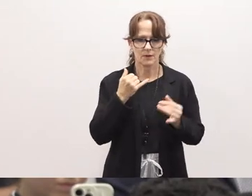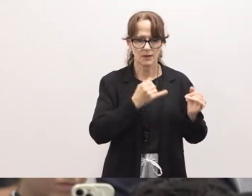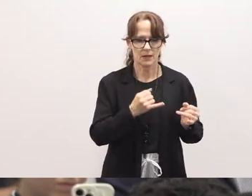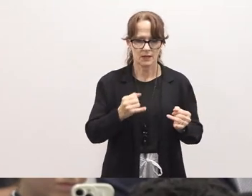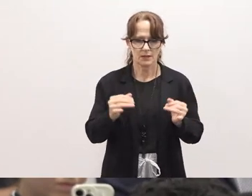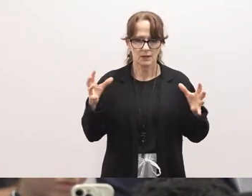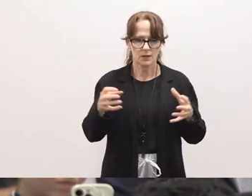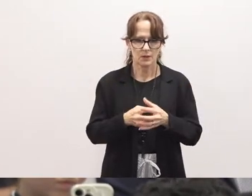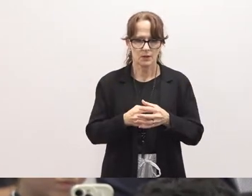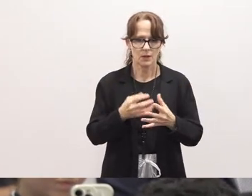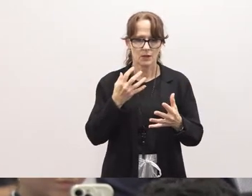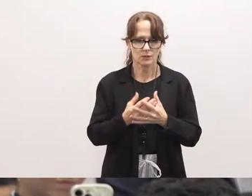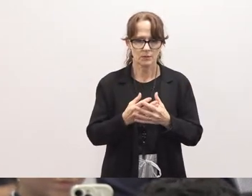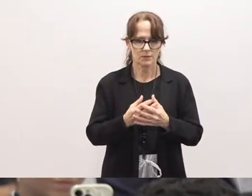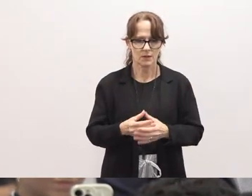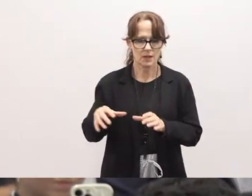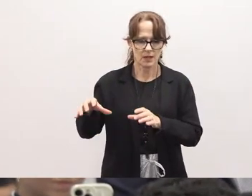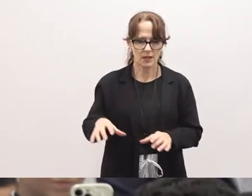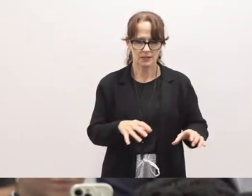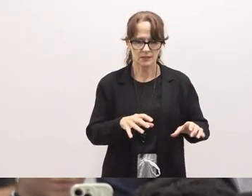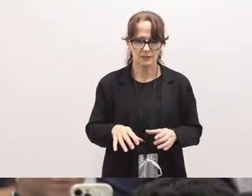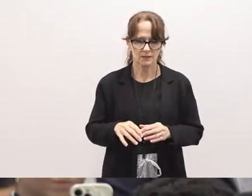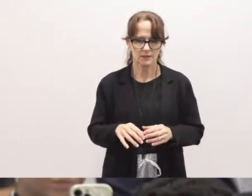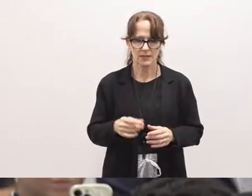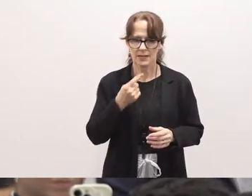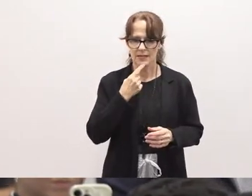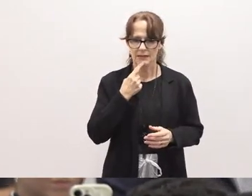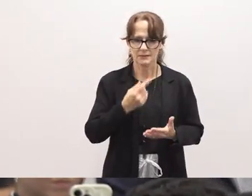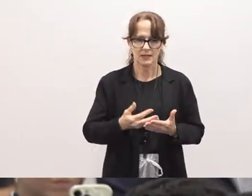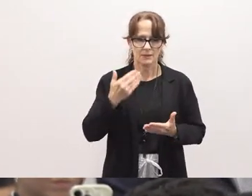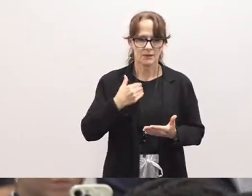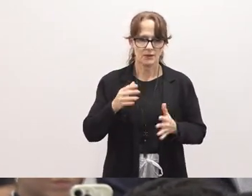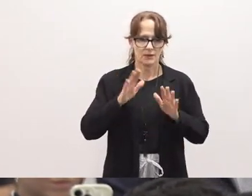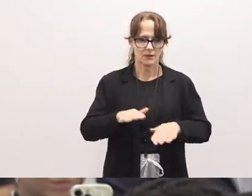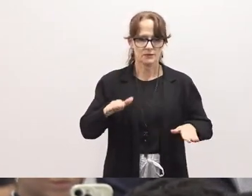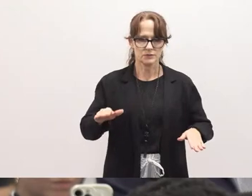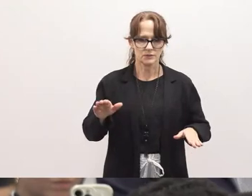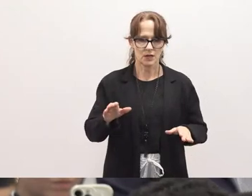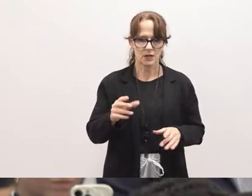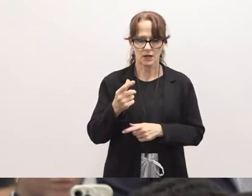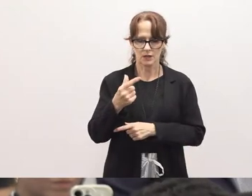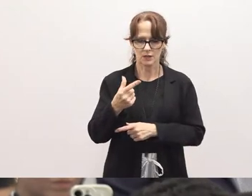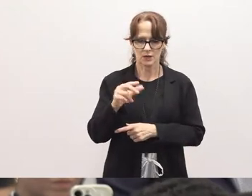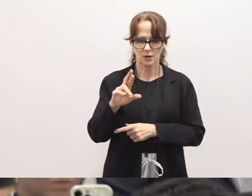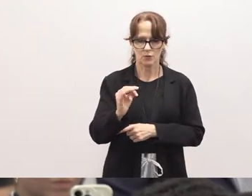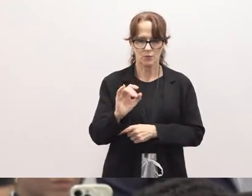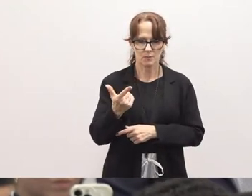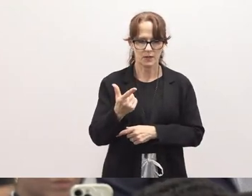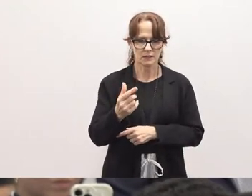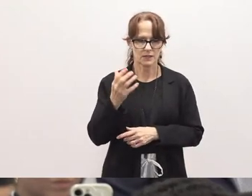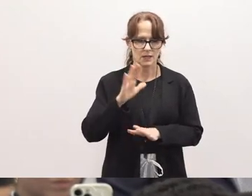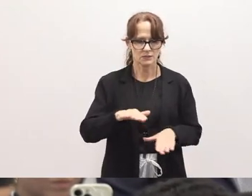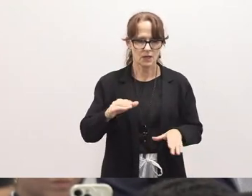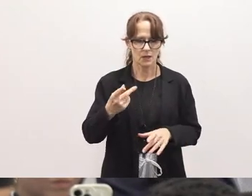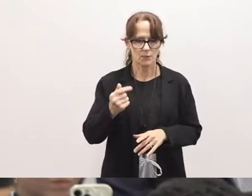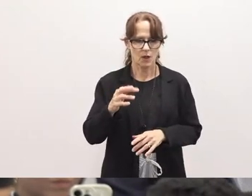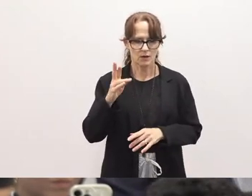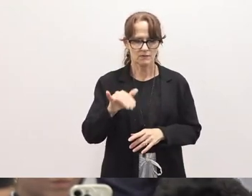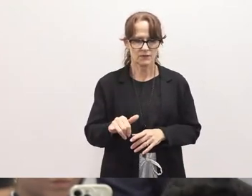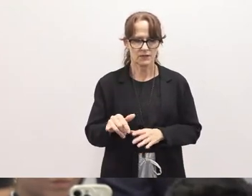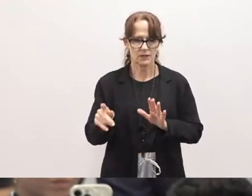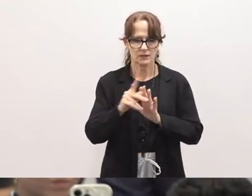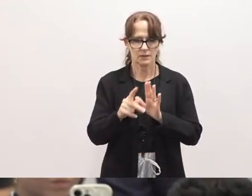collectively engage in criminal activity, like I addressed before with child grooming and child pornography. You claim the policies are to